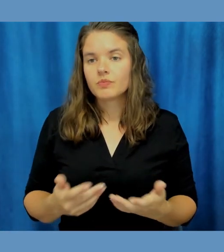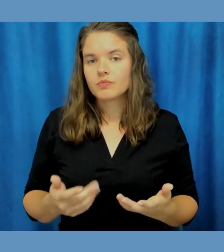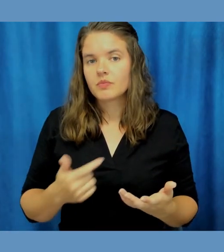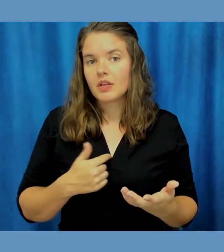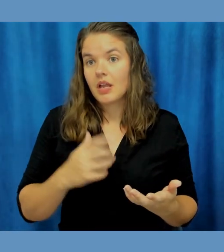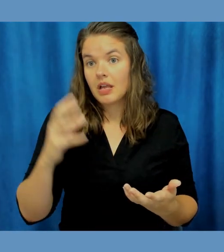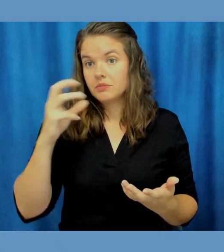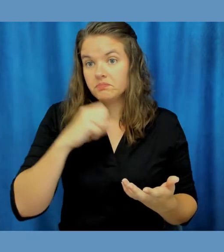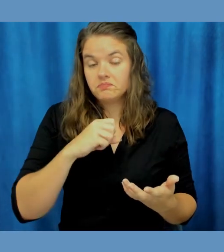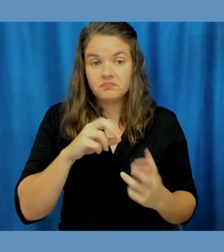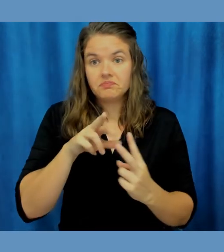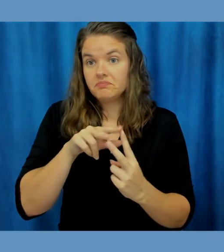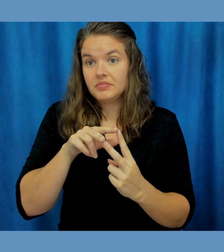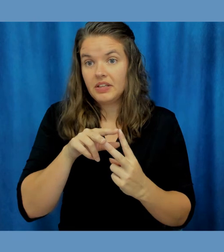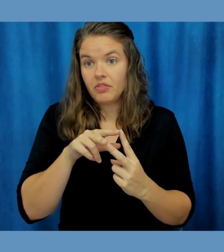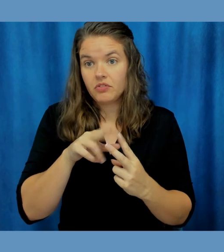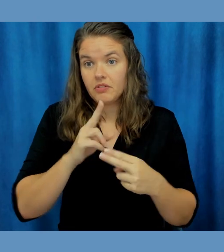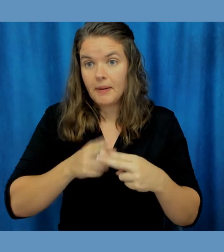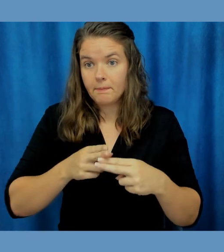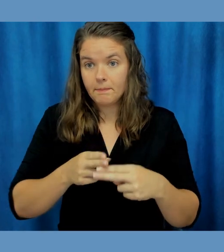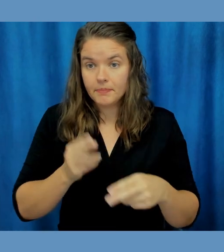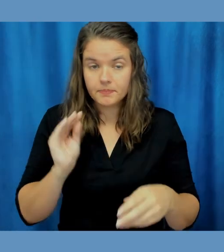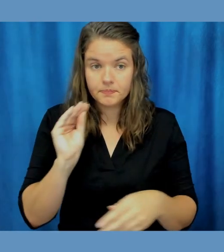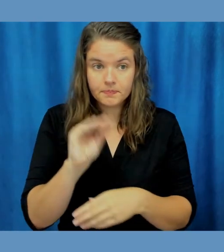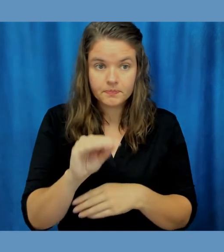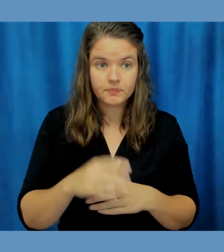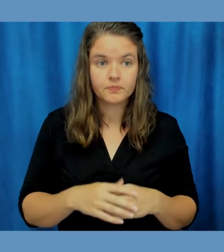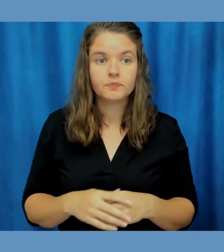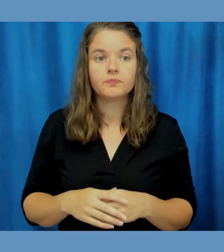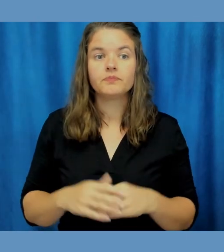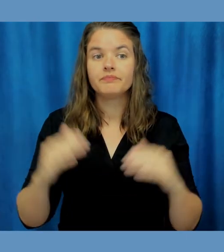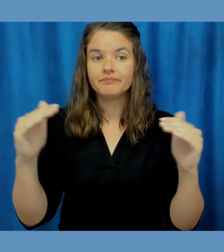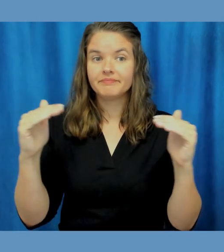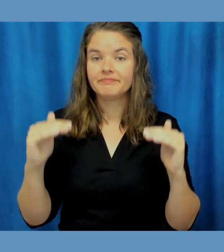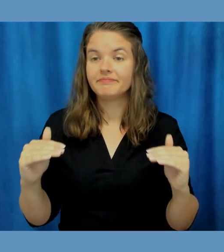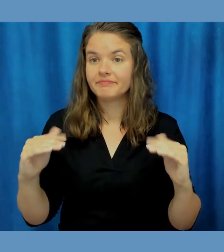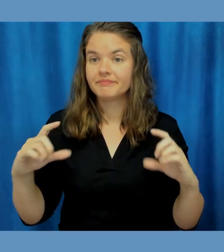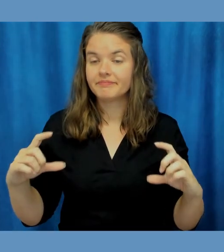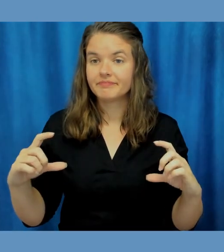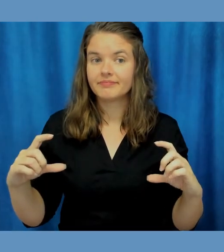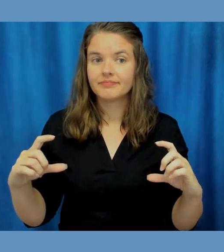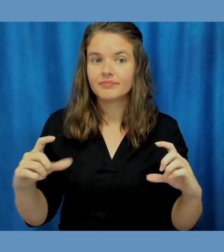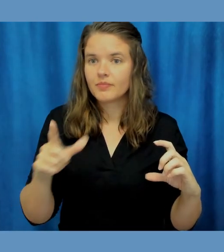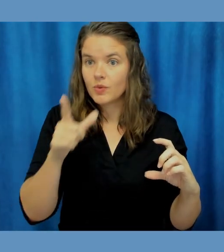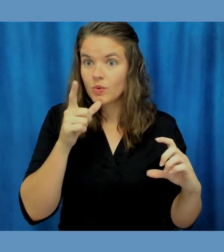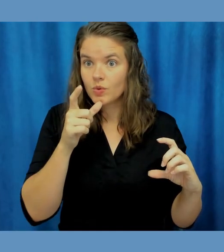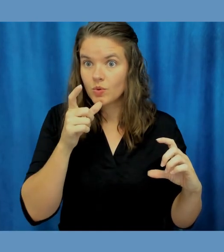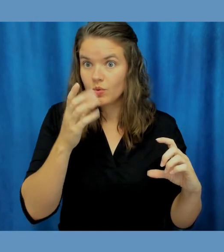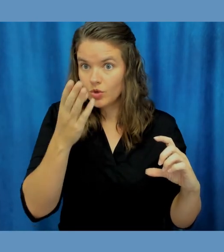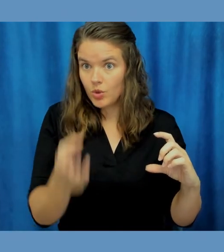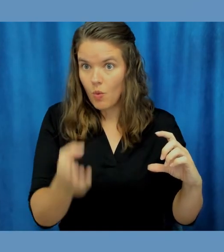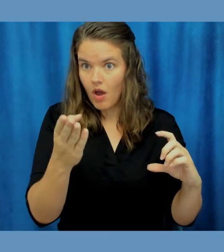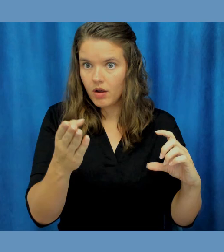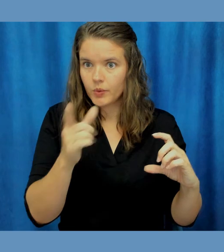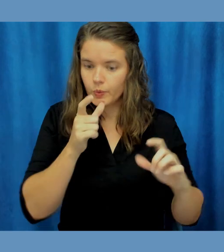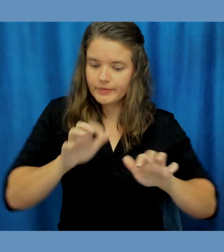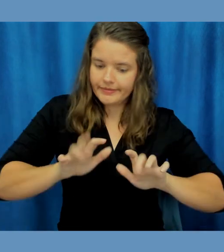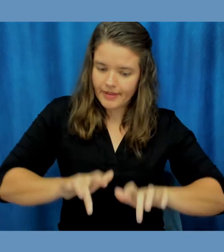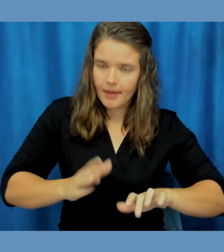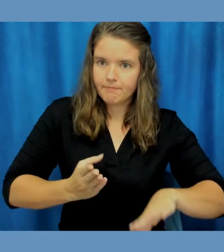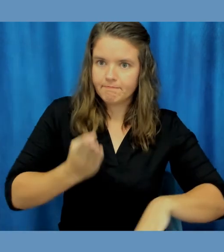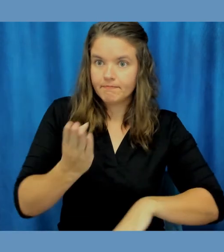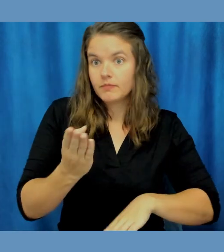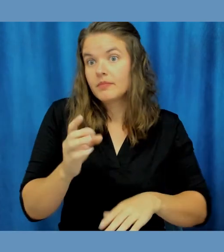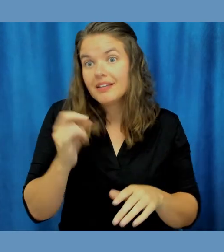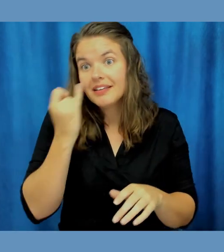So I suppose you could put in either or. Then you can put in who you are submitting the complaint,